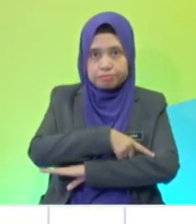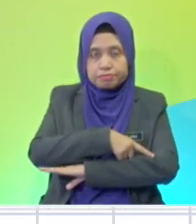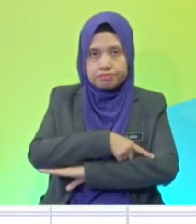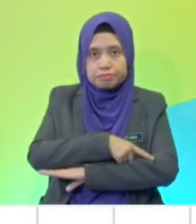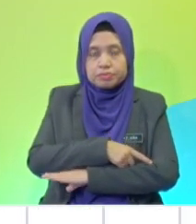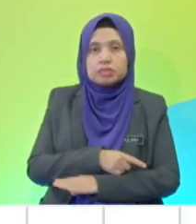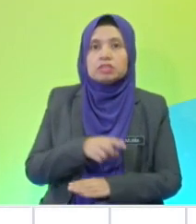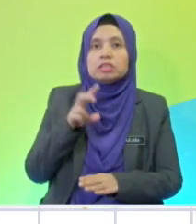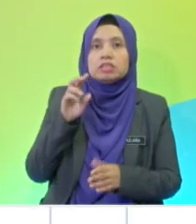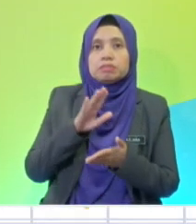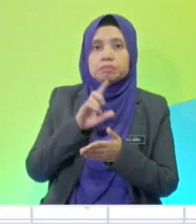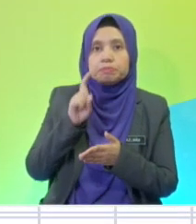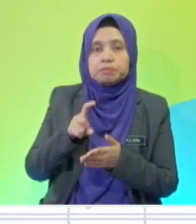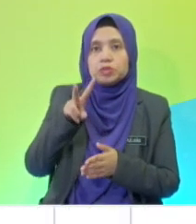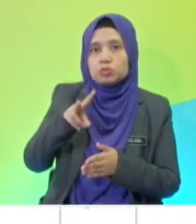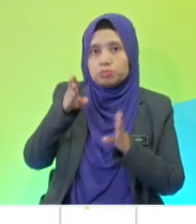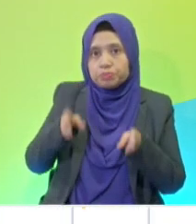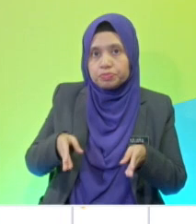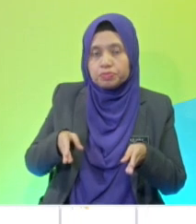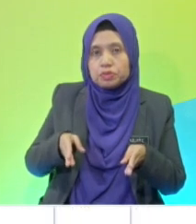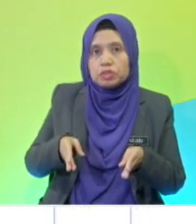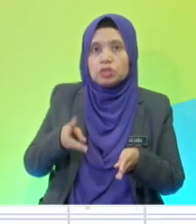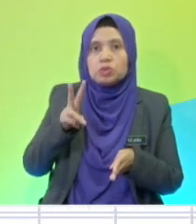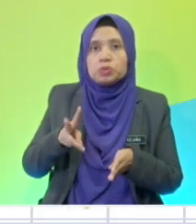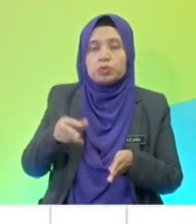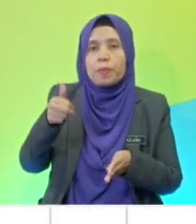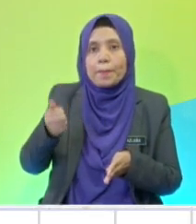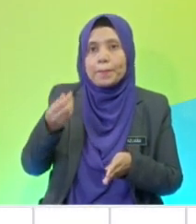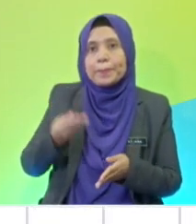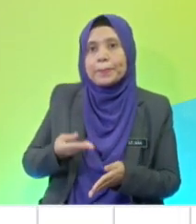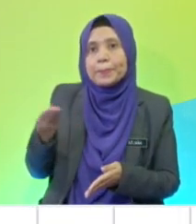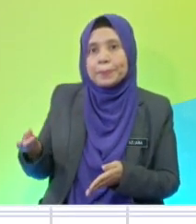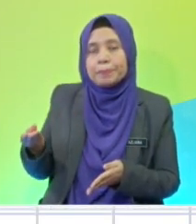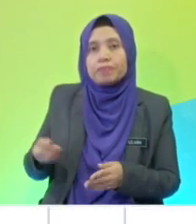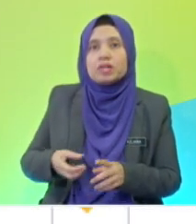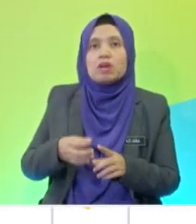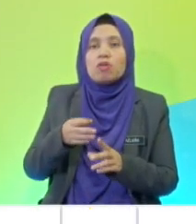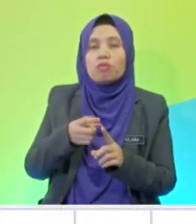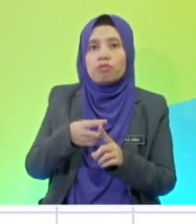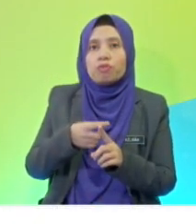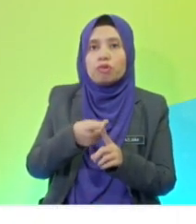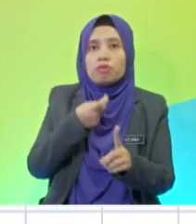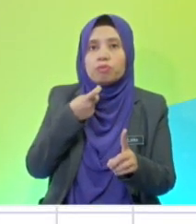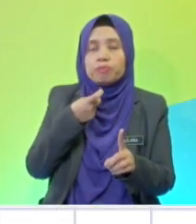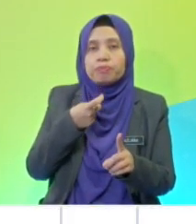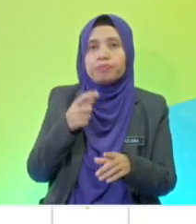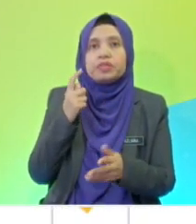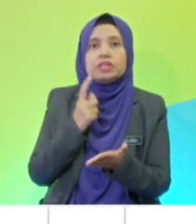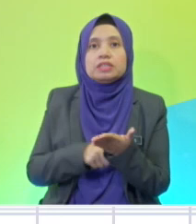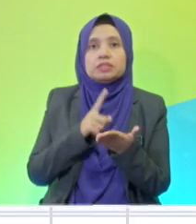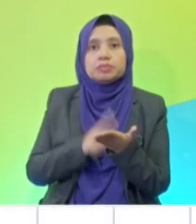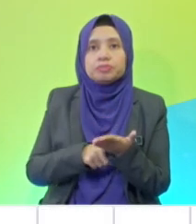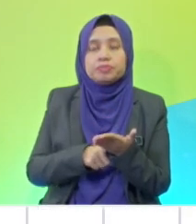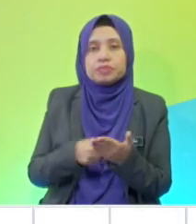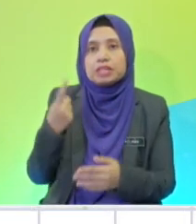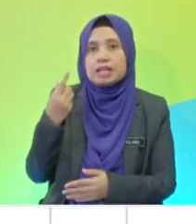pair is going to write down the 2 best things from the ones you have discussed.